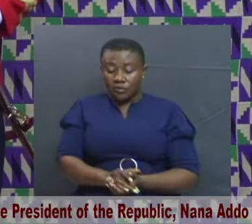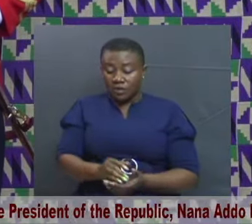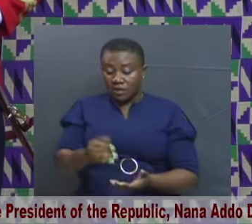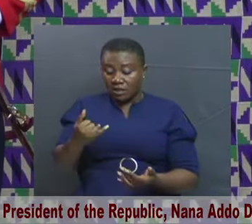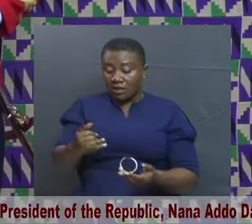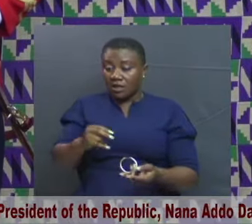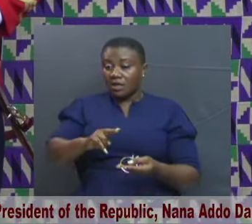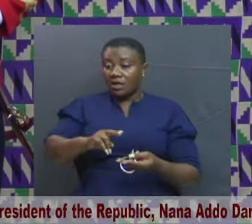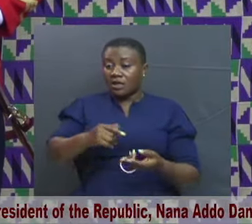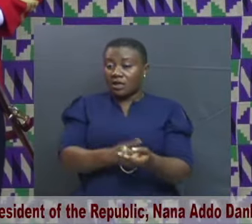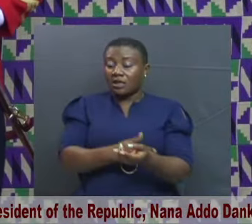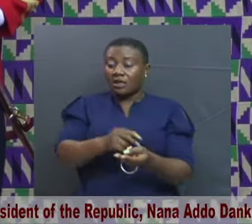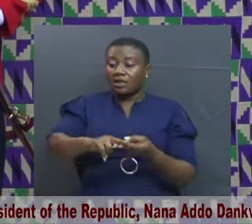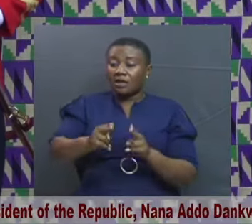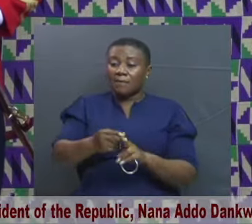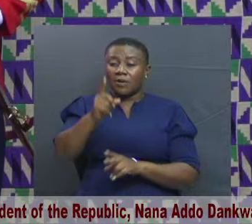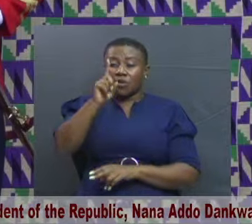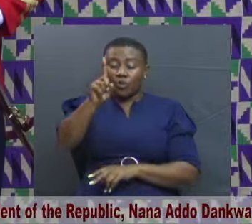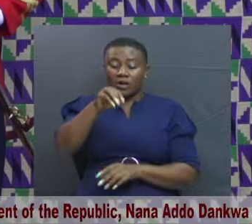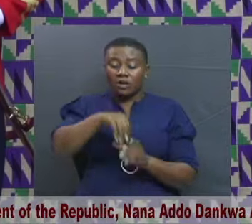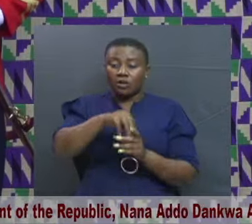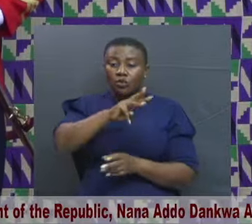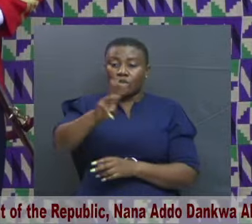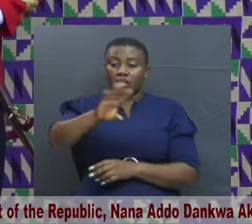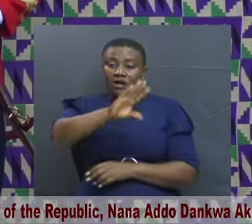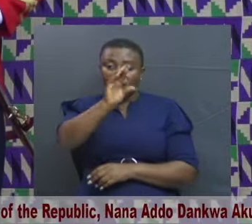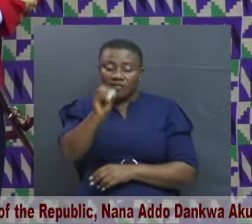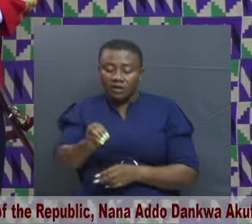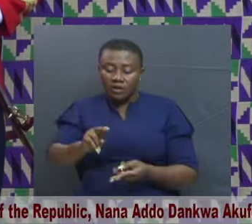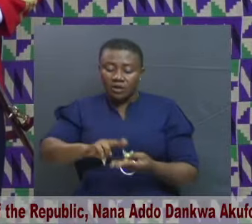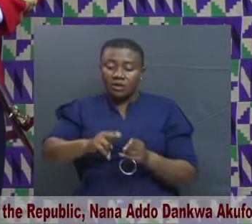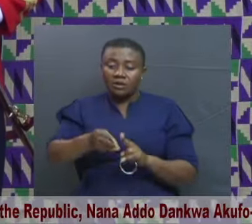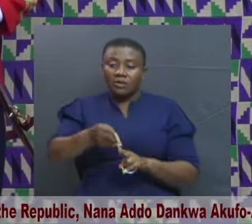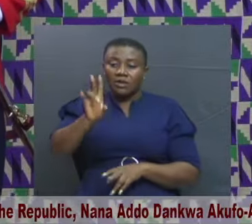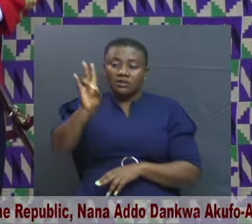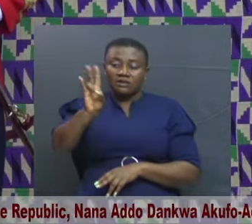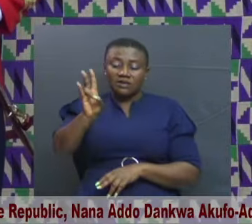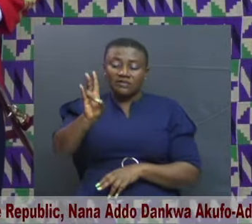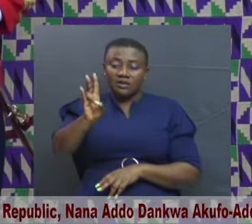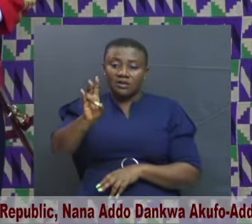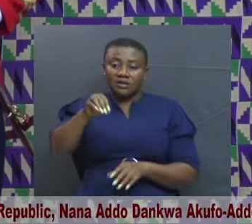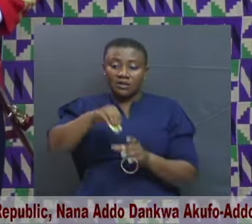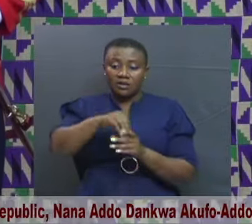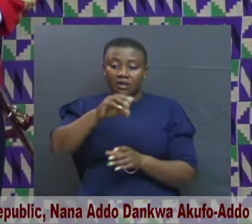Africa and number seven in Africa in E